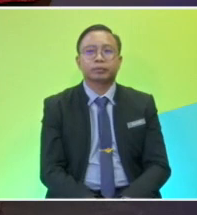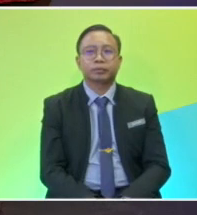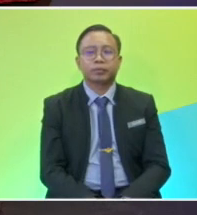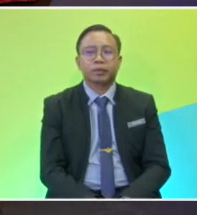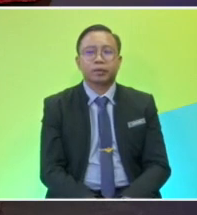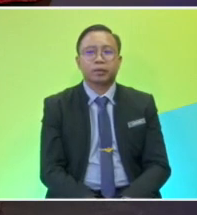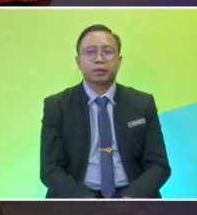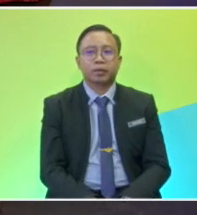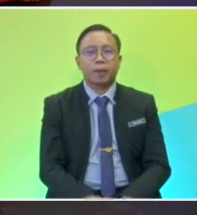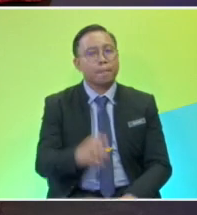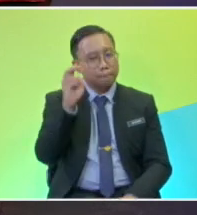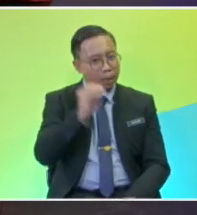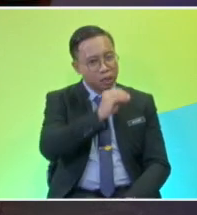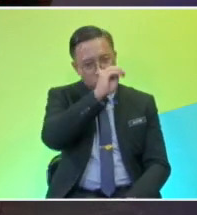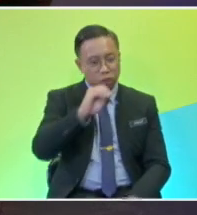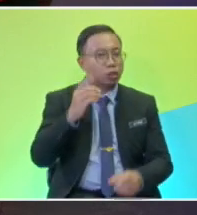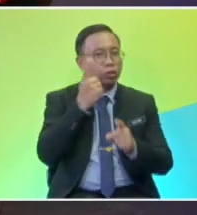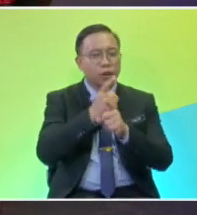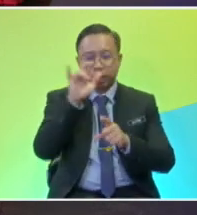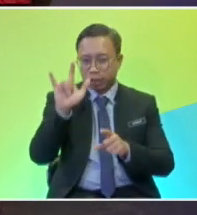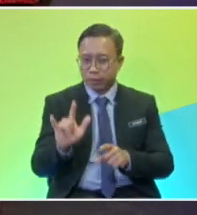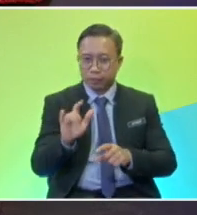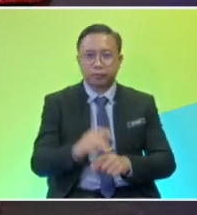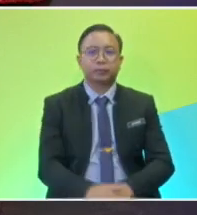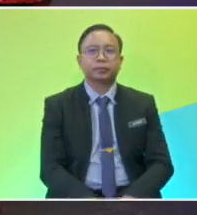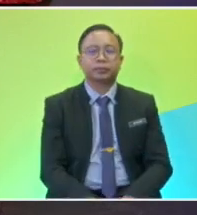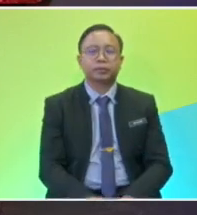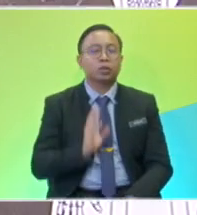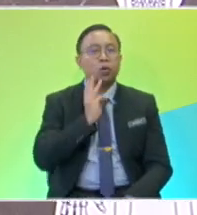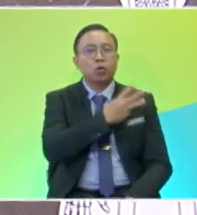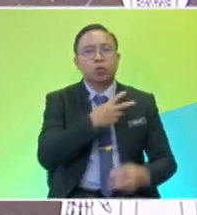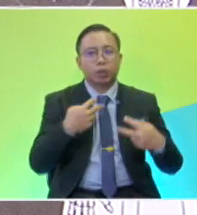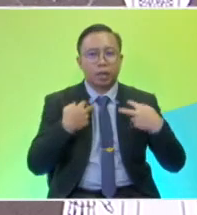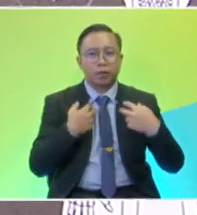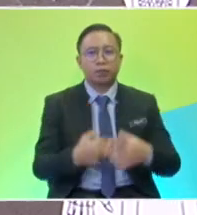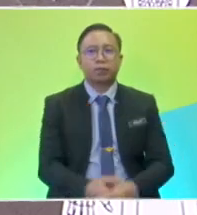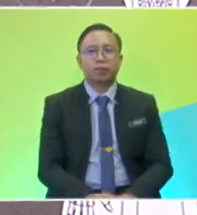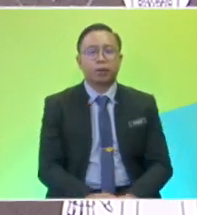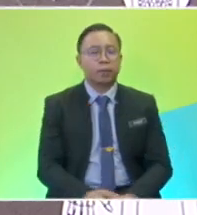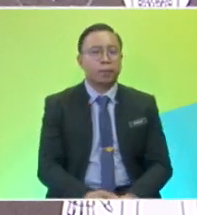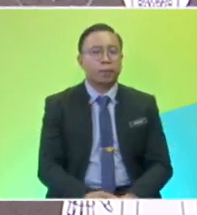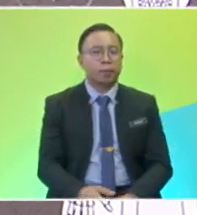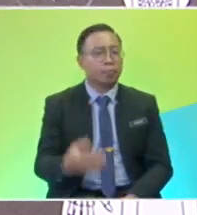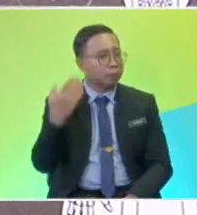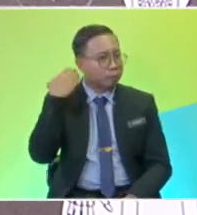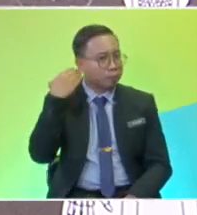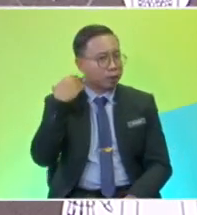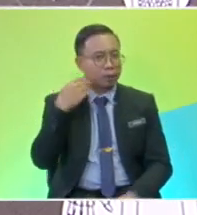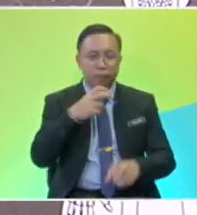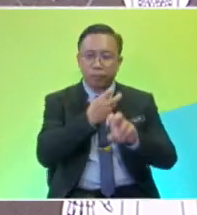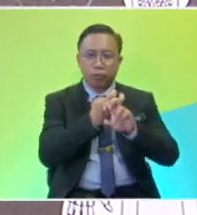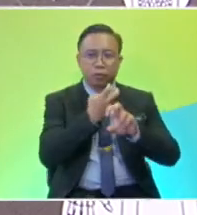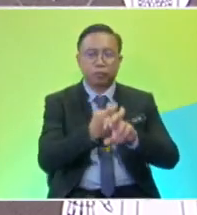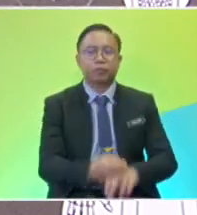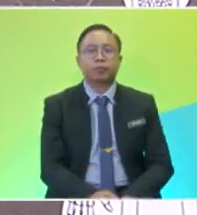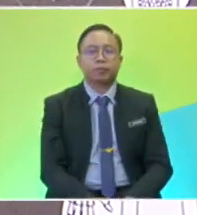am matching it correctly. So we have backbone. I say backbone because it's a